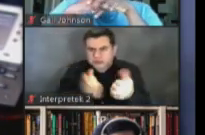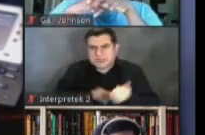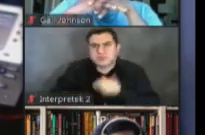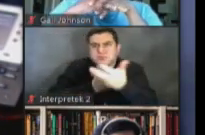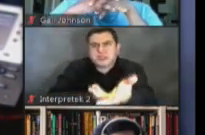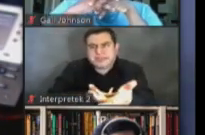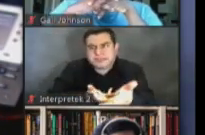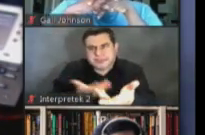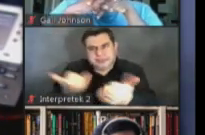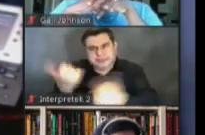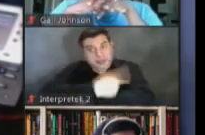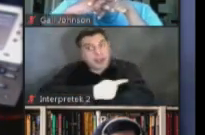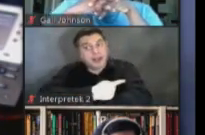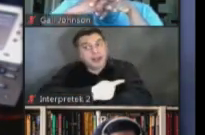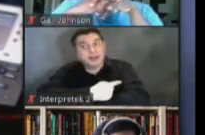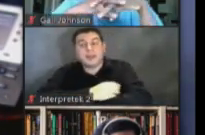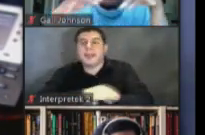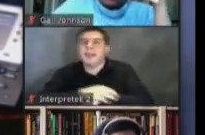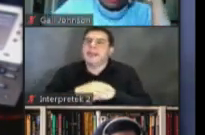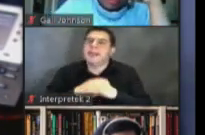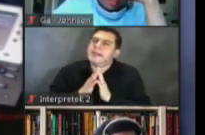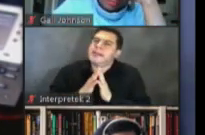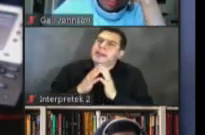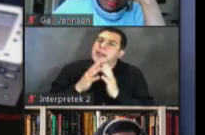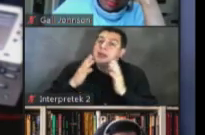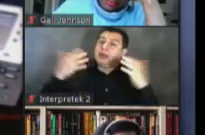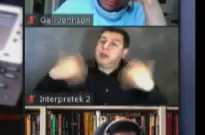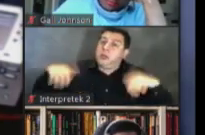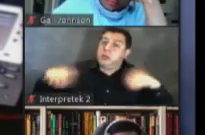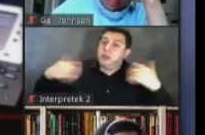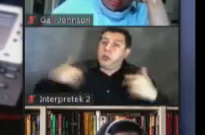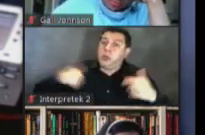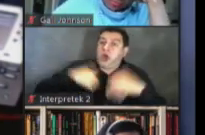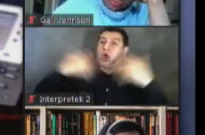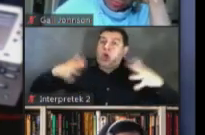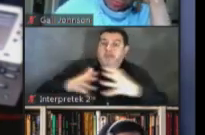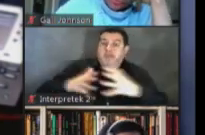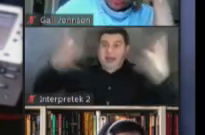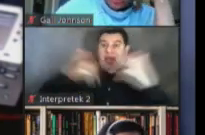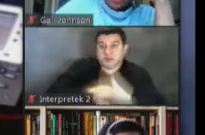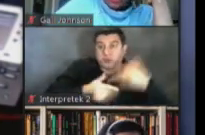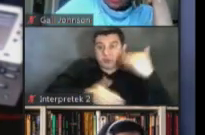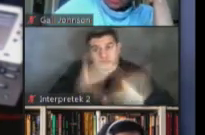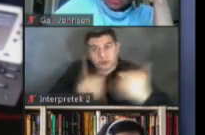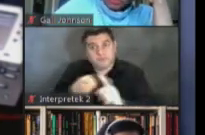this stuff we have been working on, partly at the direction of the commission, partly at the initiative of staff,